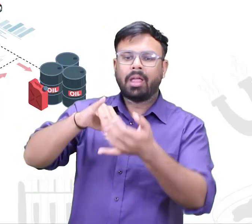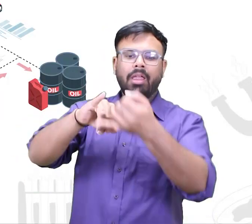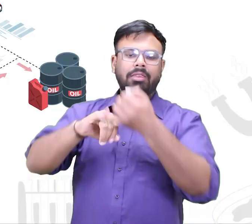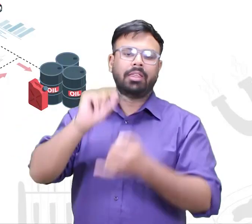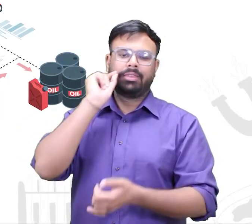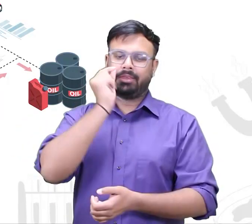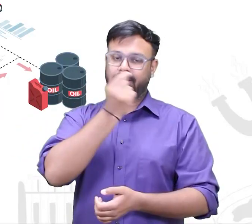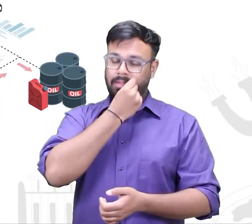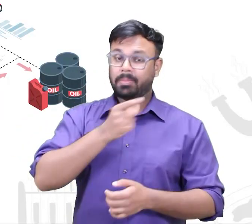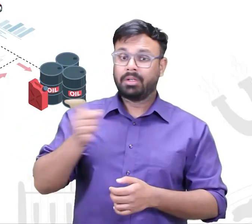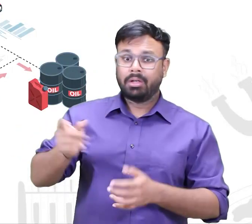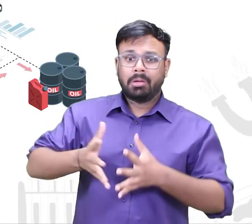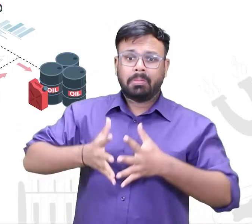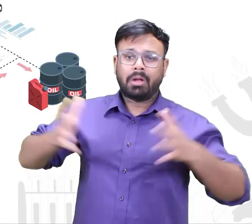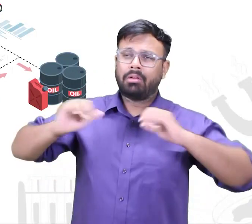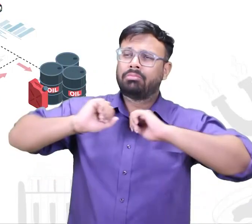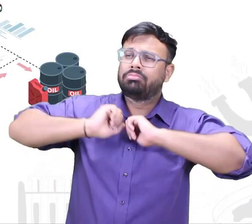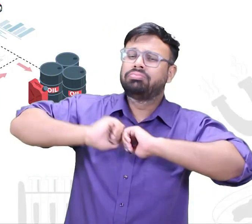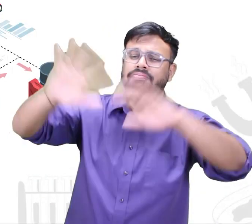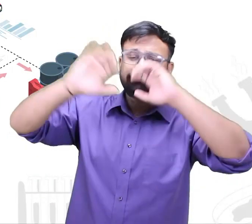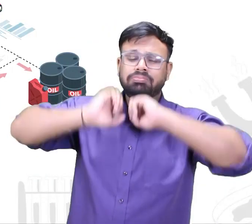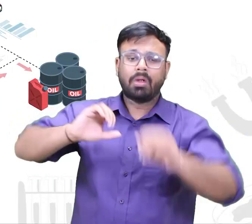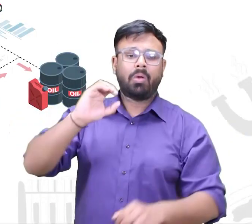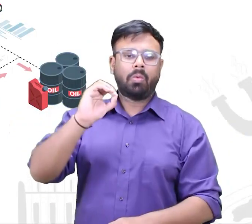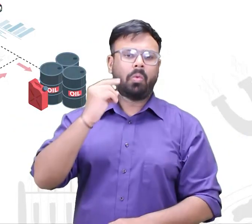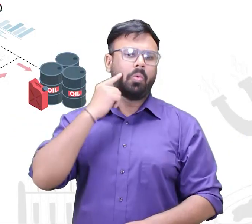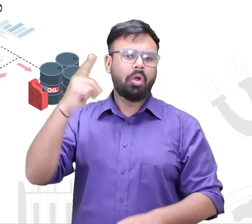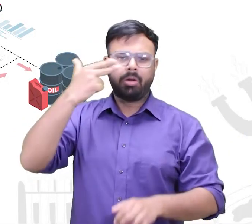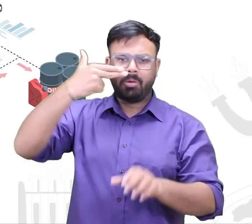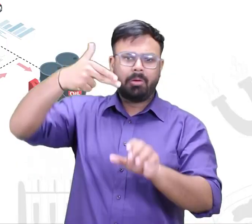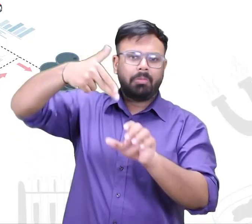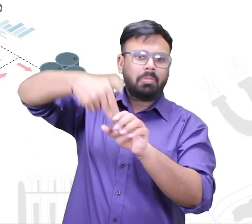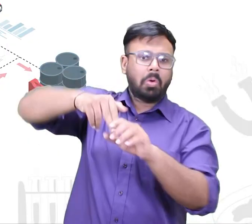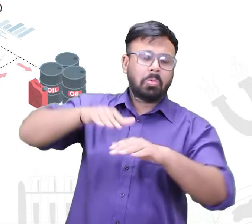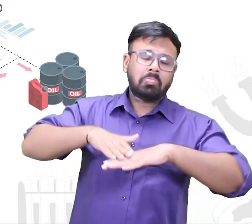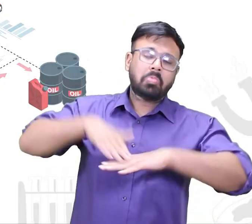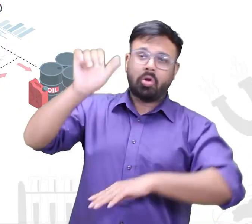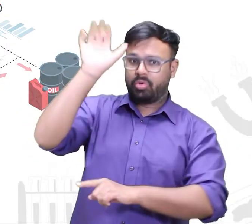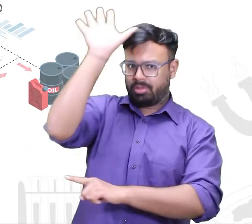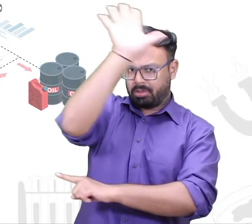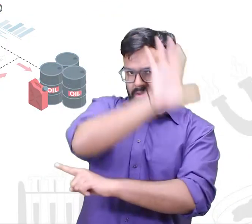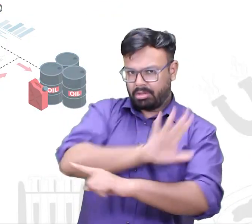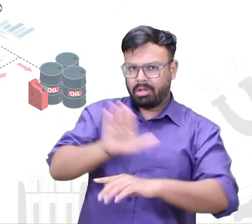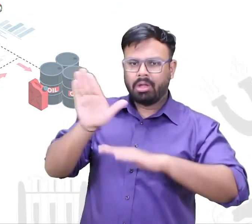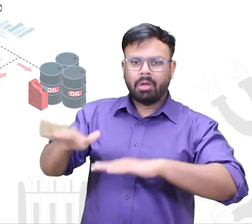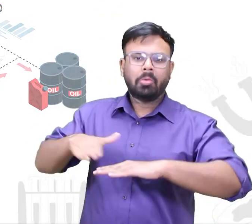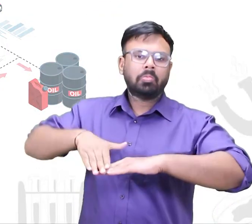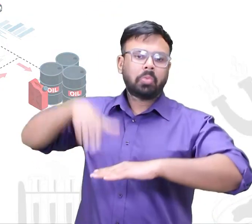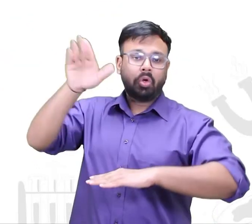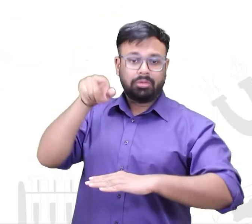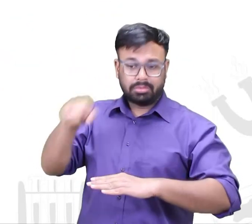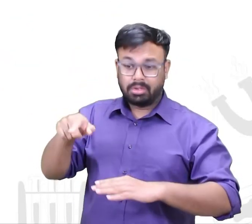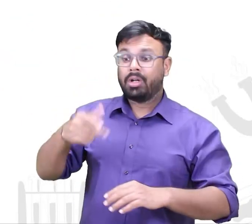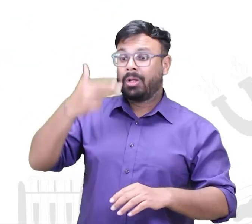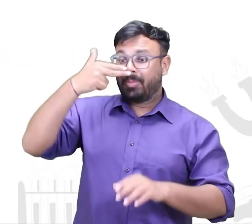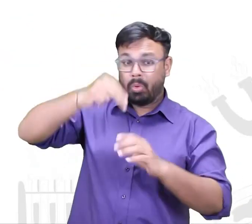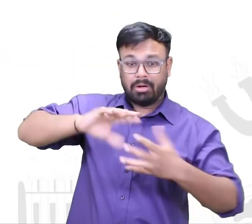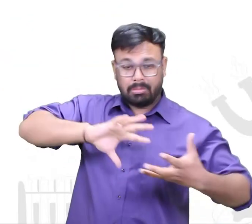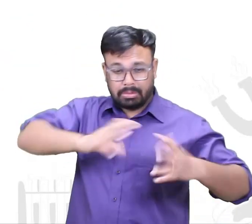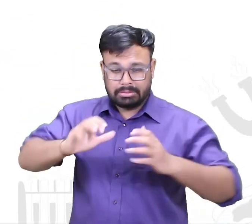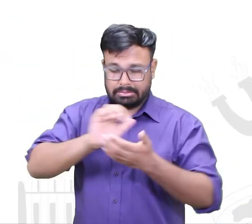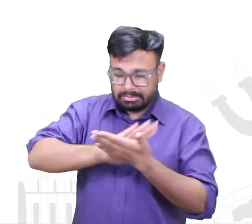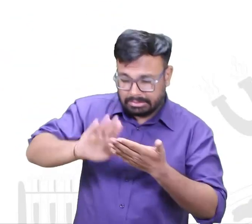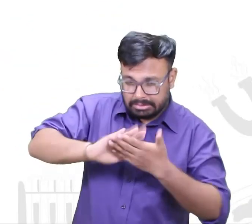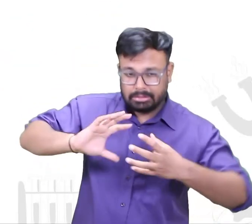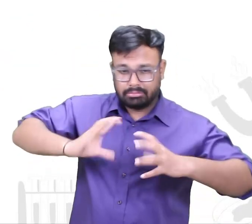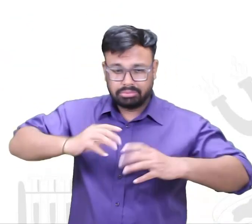third largest consumer of oil, for which the country has to depend heavily on oil imports. India's oil refining